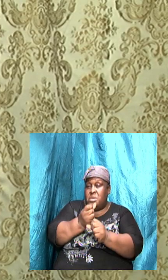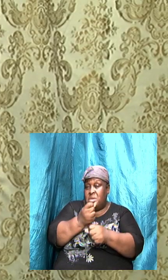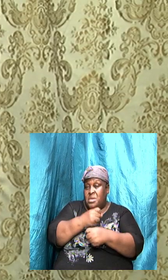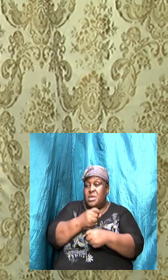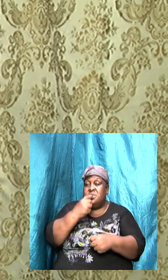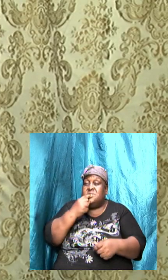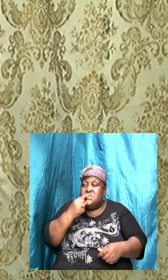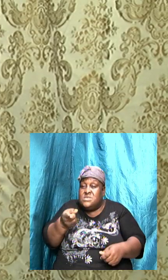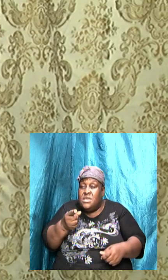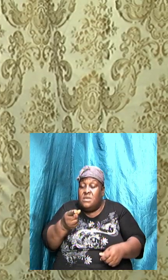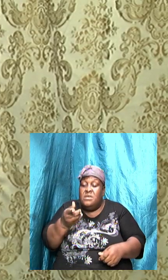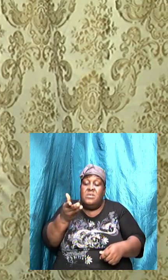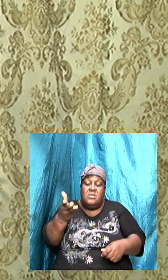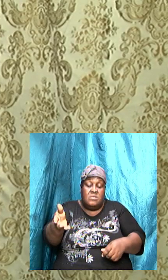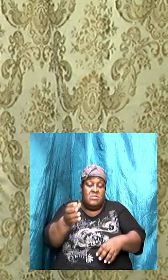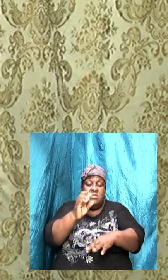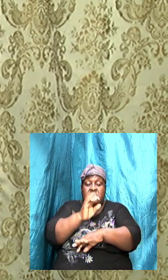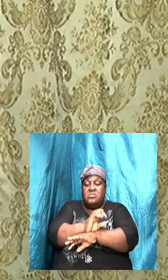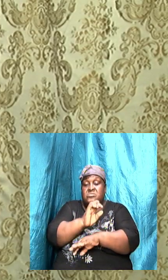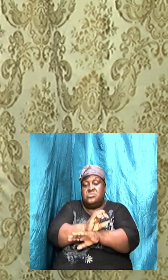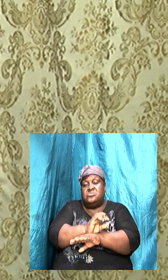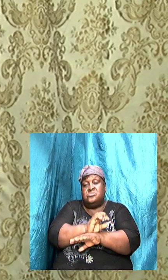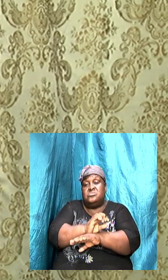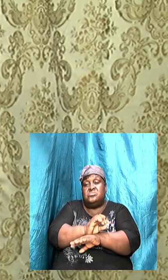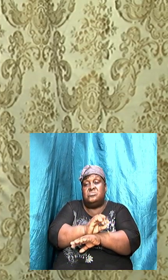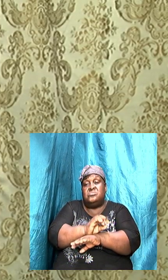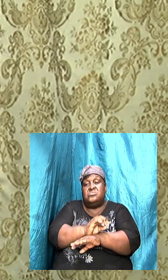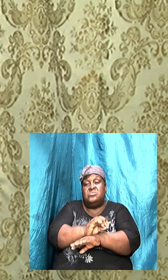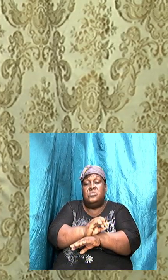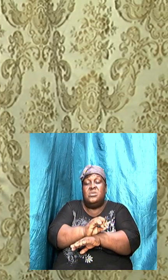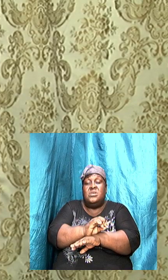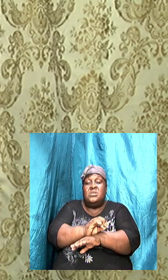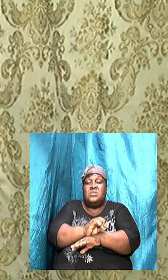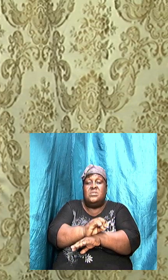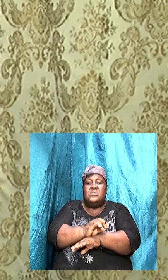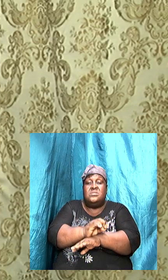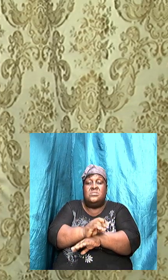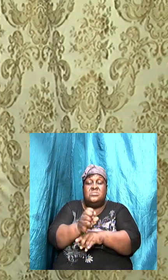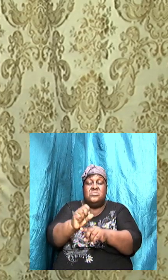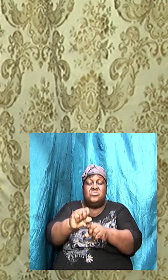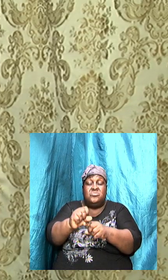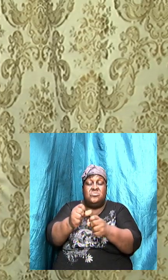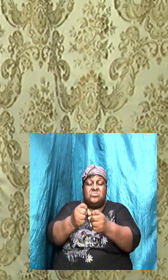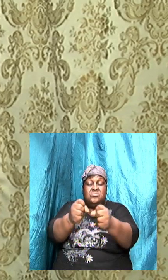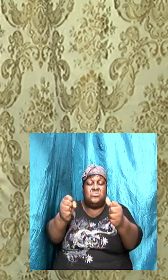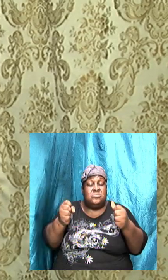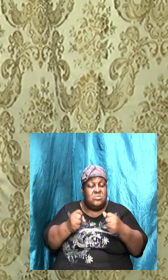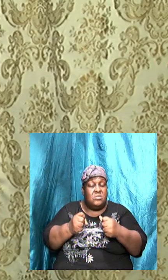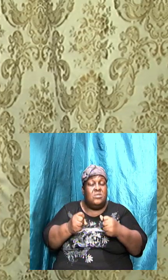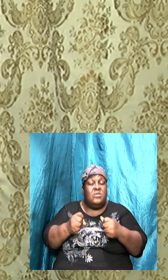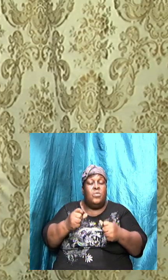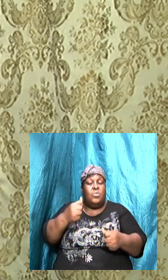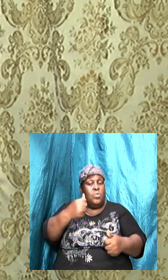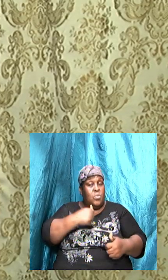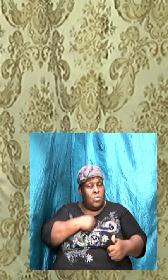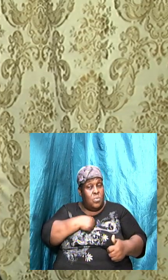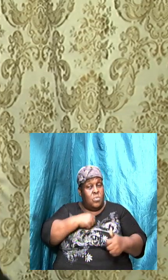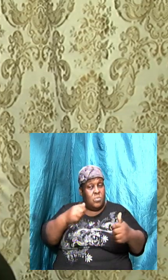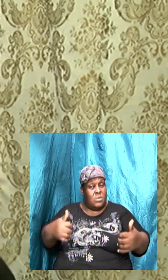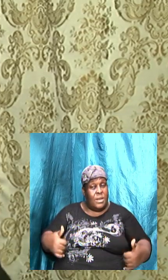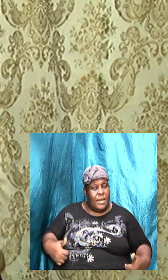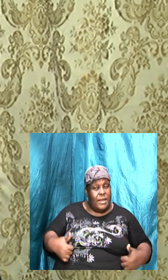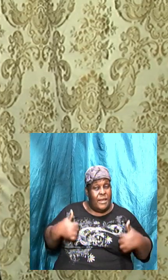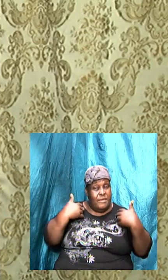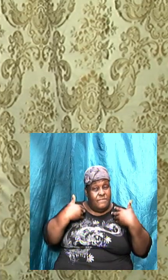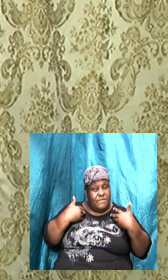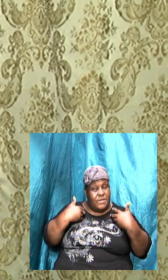these church represents the state of our own walk, amen, with our Lord and Savior Jesus Christ. The things that